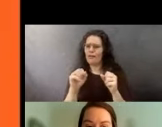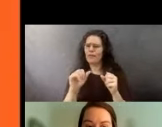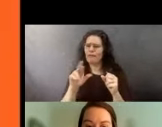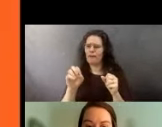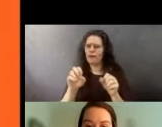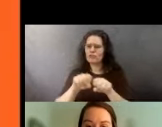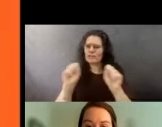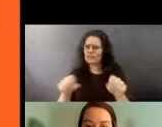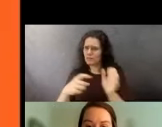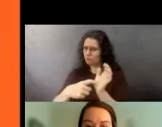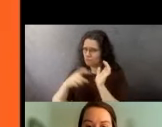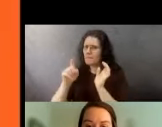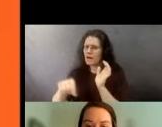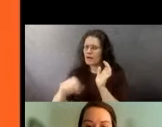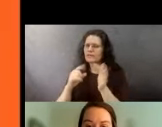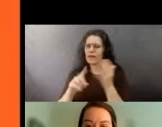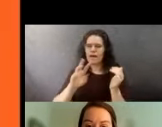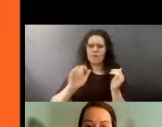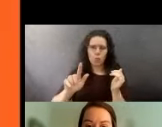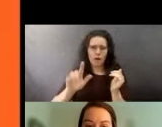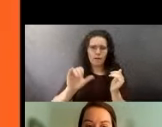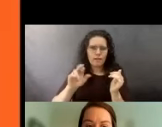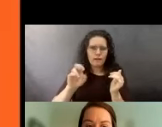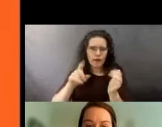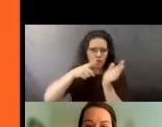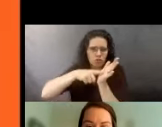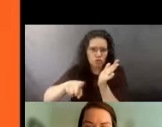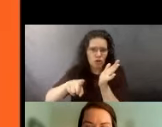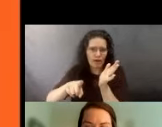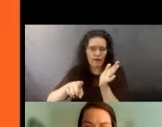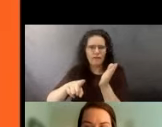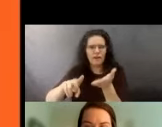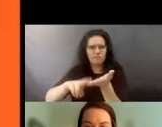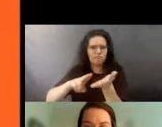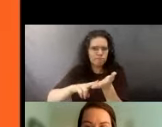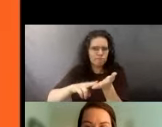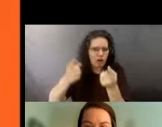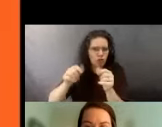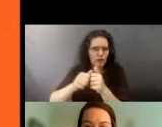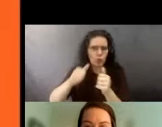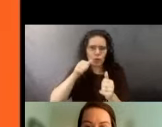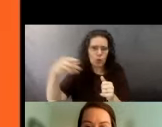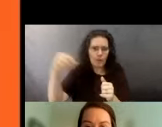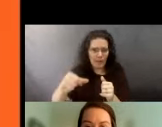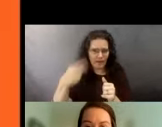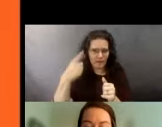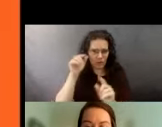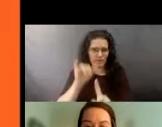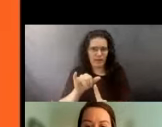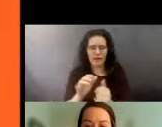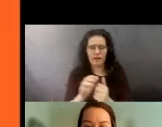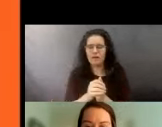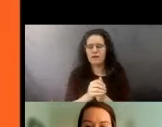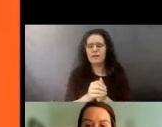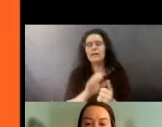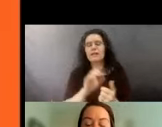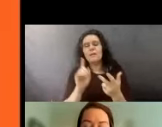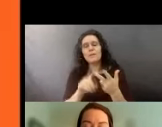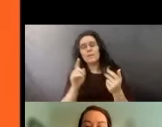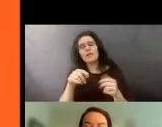payers. In addition, it's also important to think about outcomes specific to different chronic